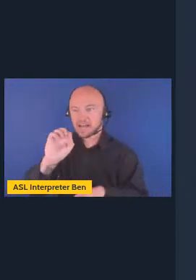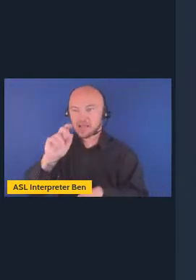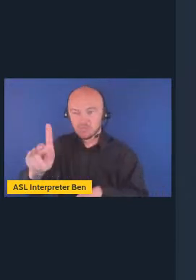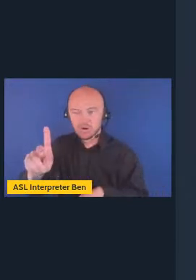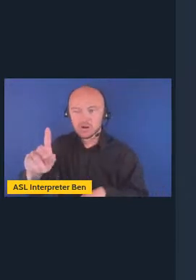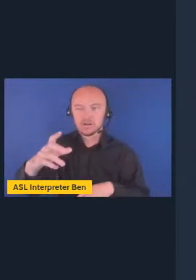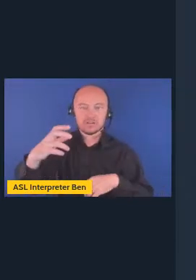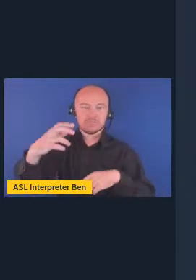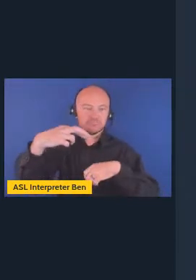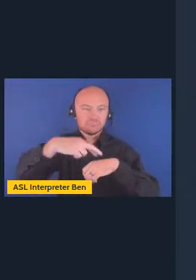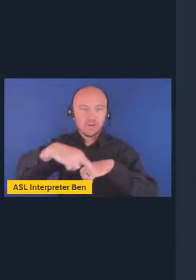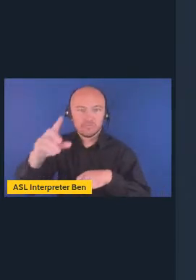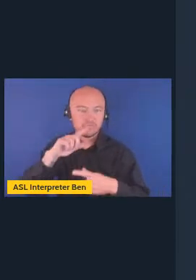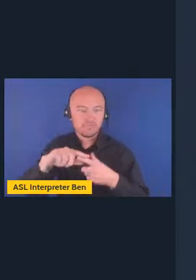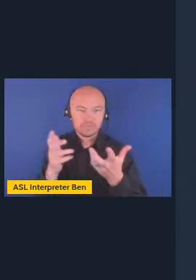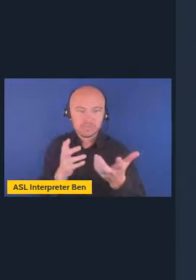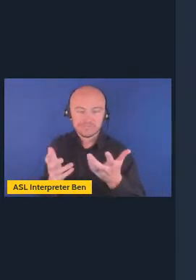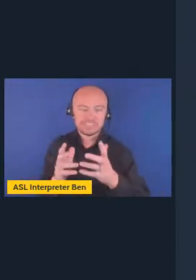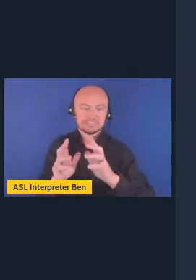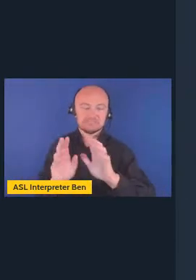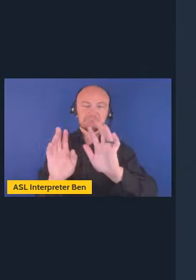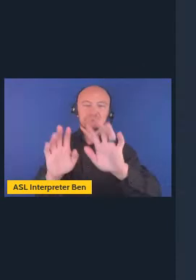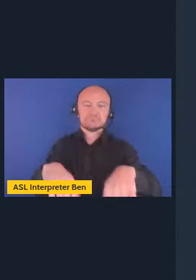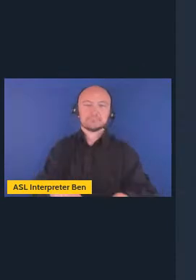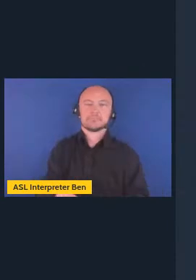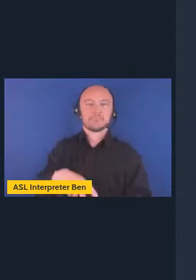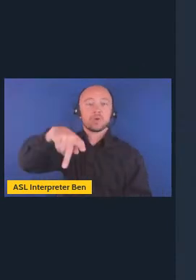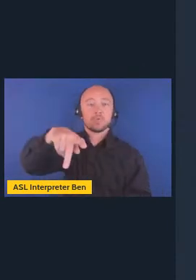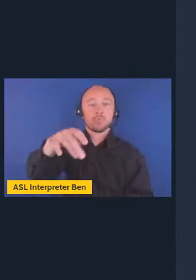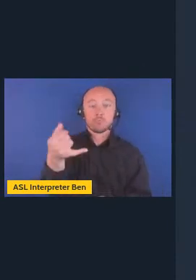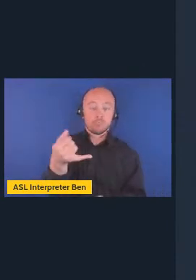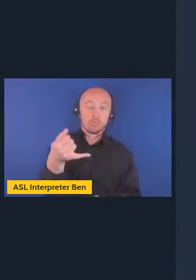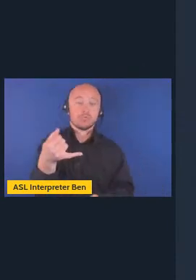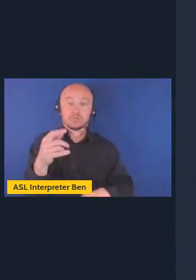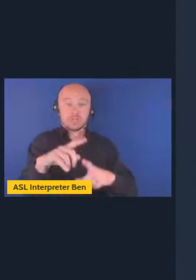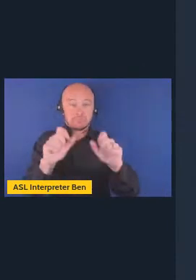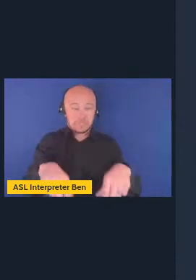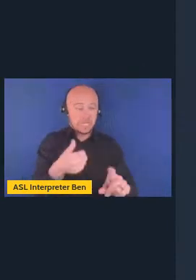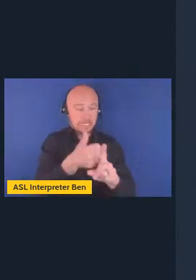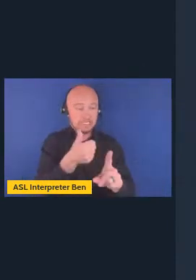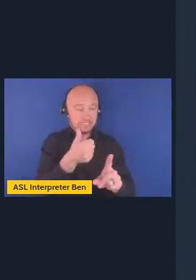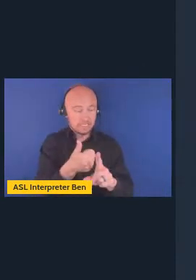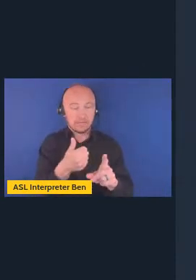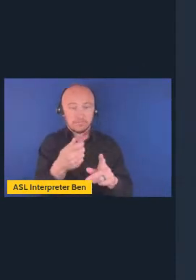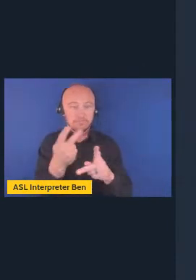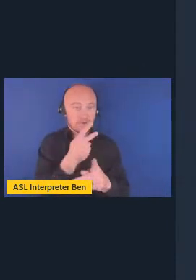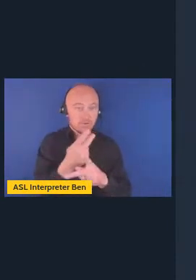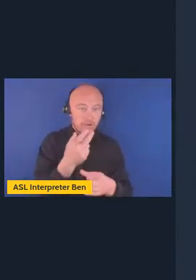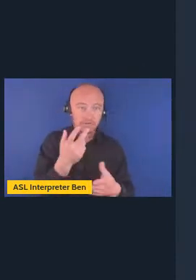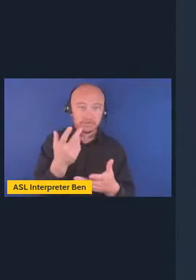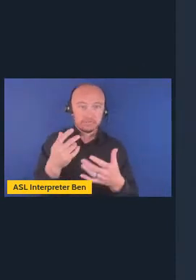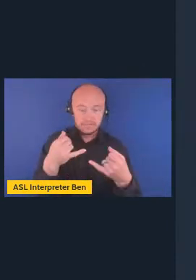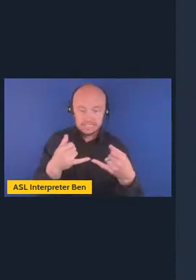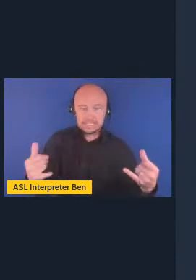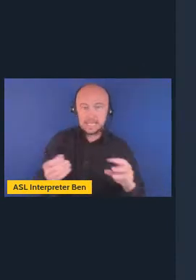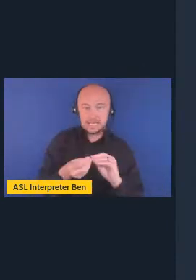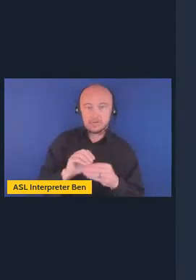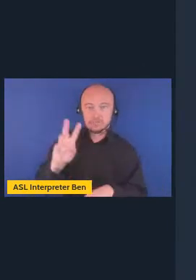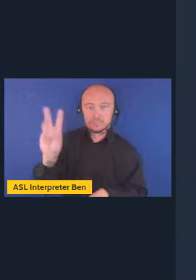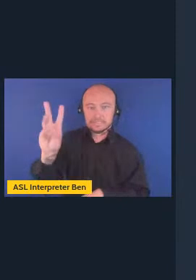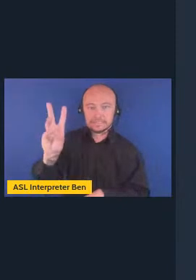referencing it from the service, with Projen, you can define the network where it is actually used. That is line 6 on the left